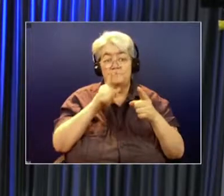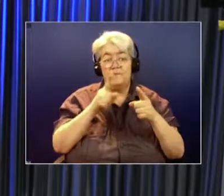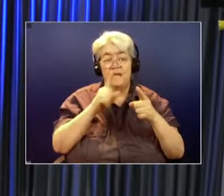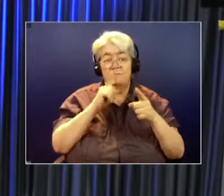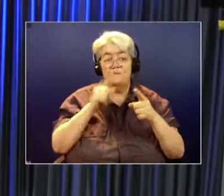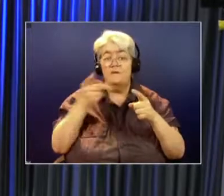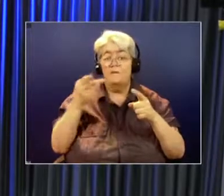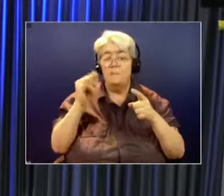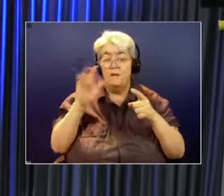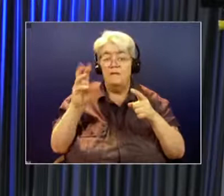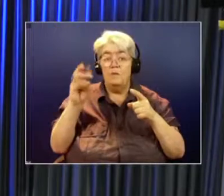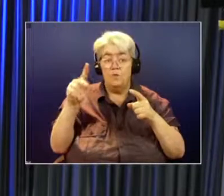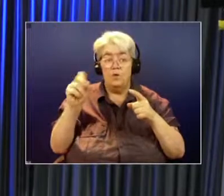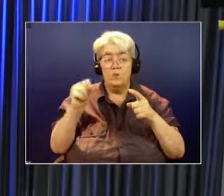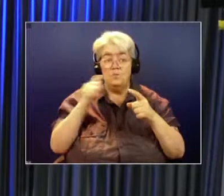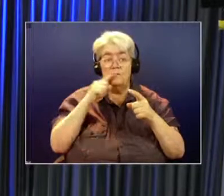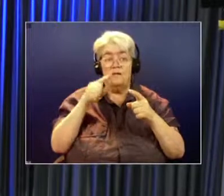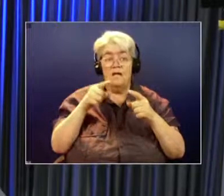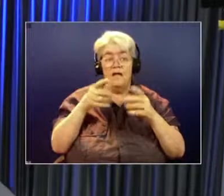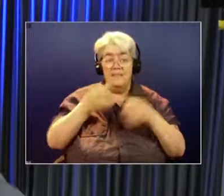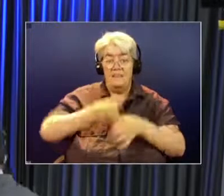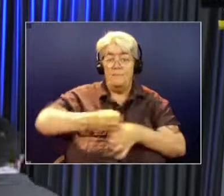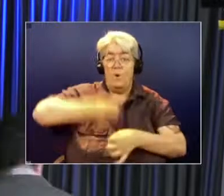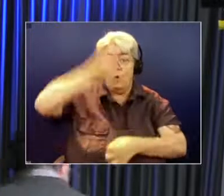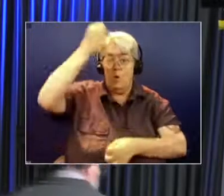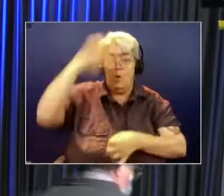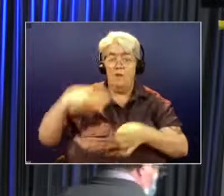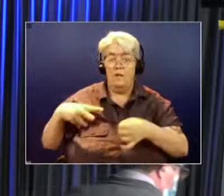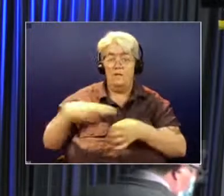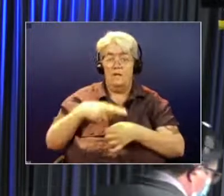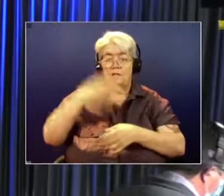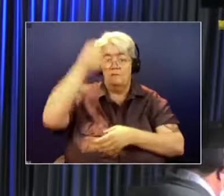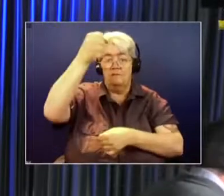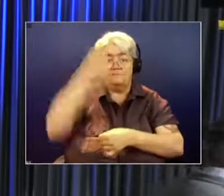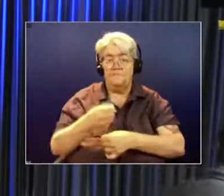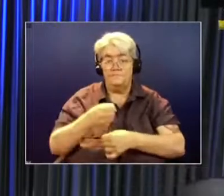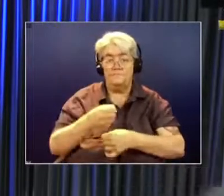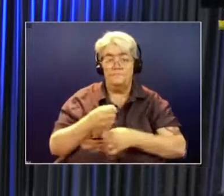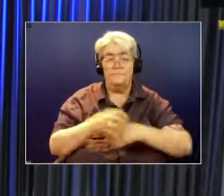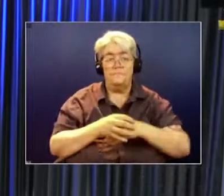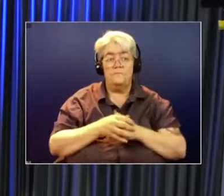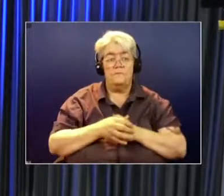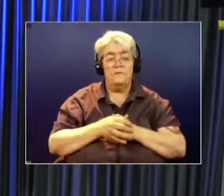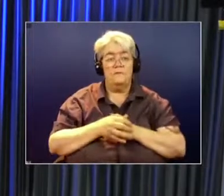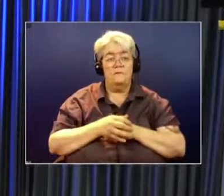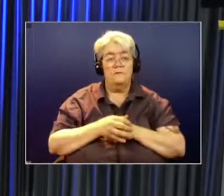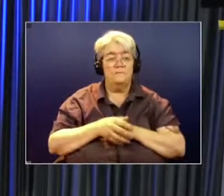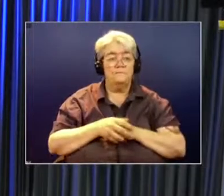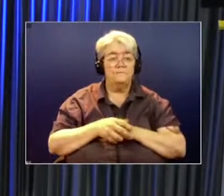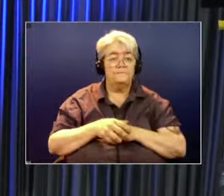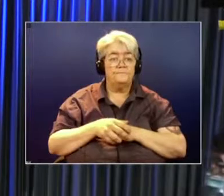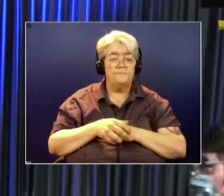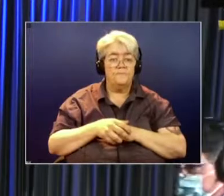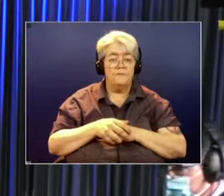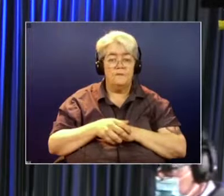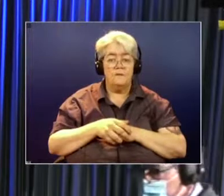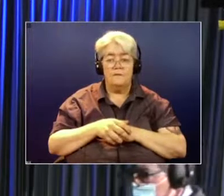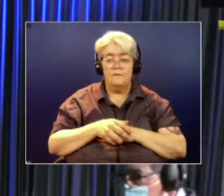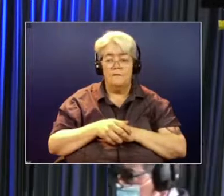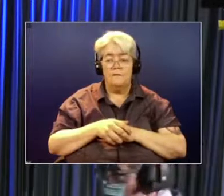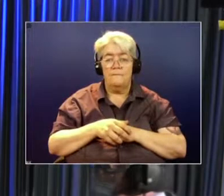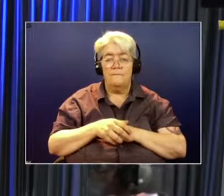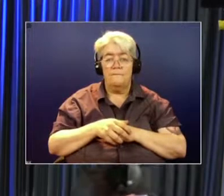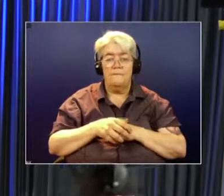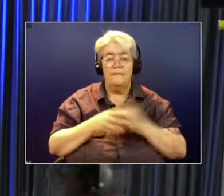actually cut the size of the flags down. Oh my gosh, I'm glad we're talking about this. This is why I don't buy